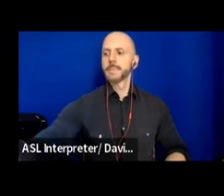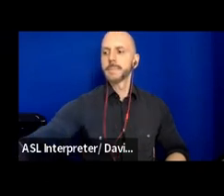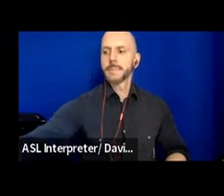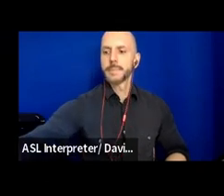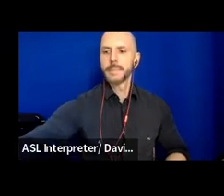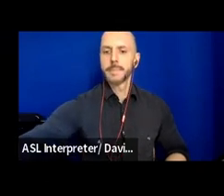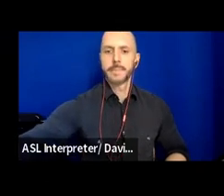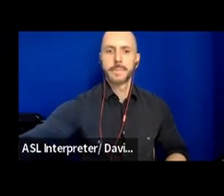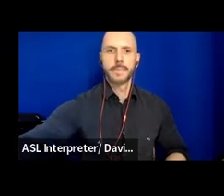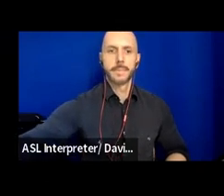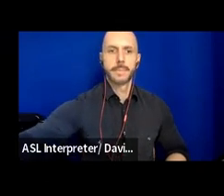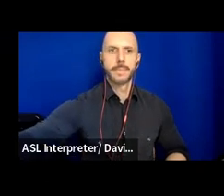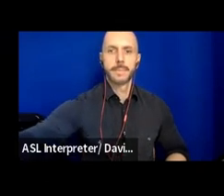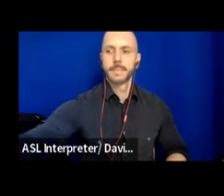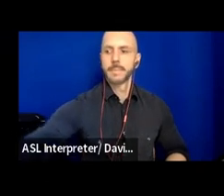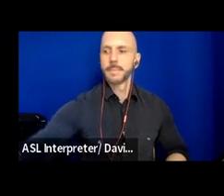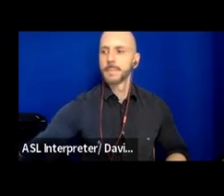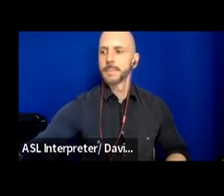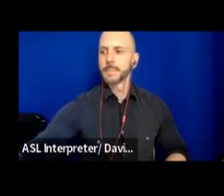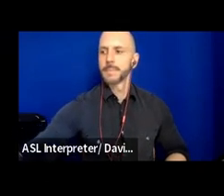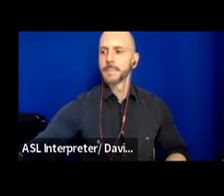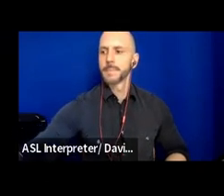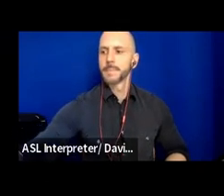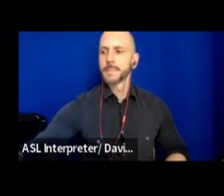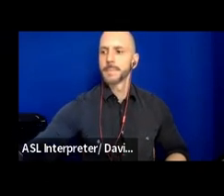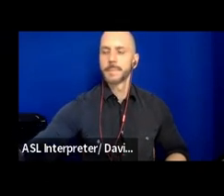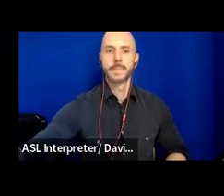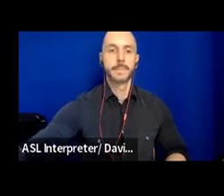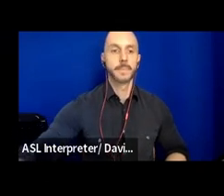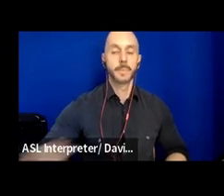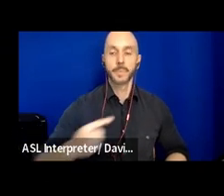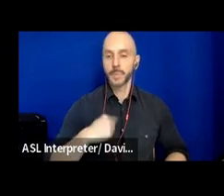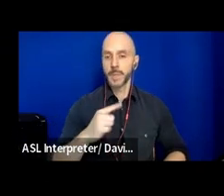And I think eventually Ilona will read a few of those out so we can hear them.